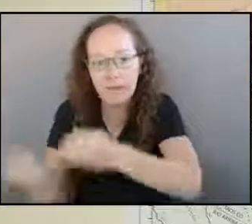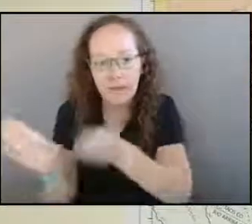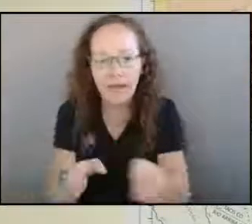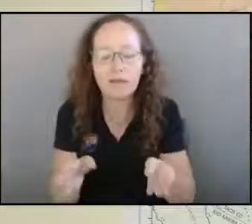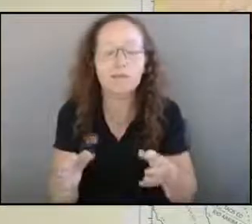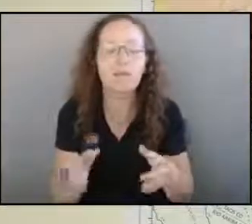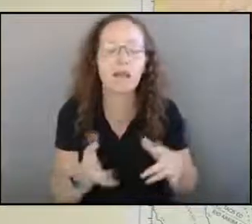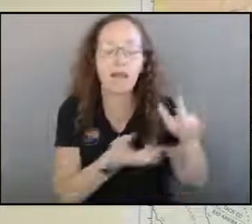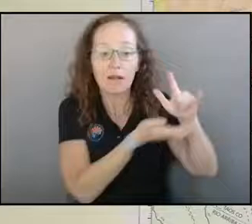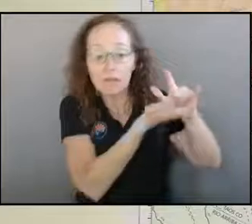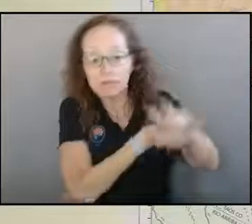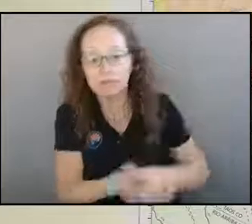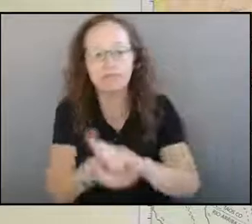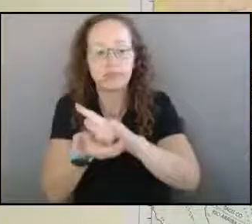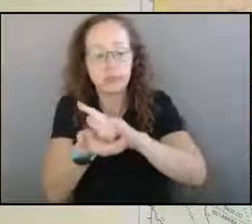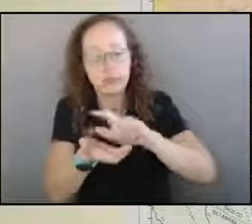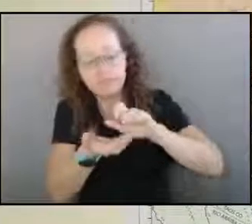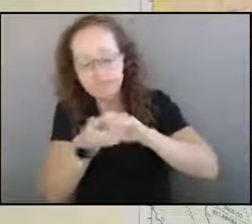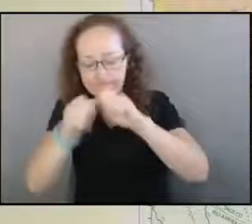way along this fire's edge around